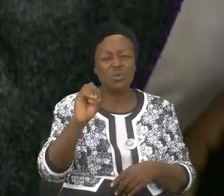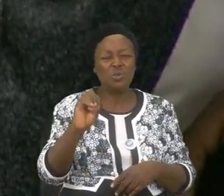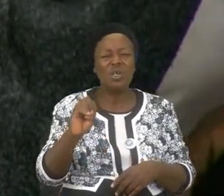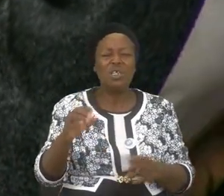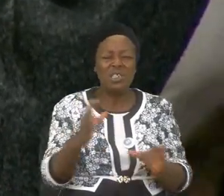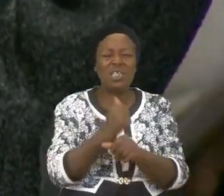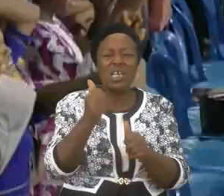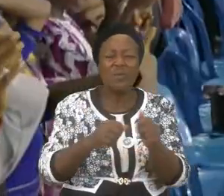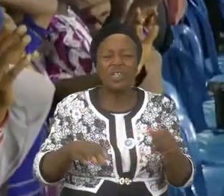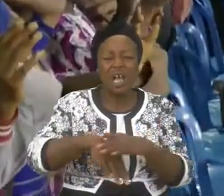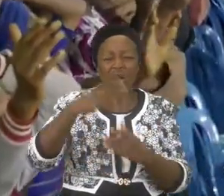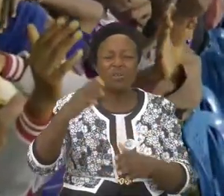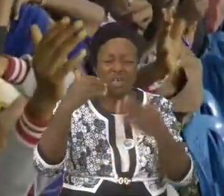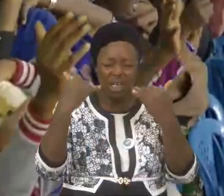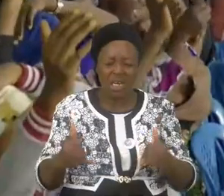name.